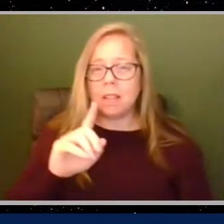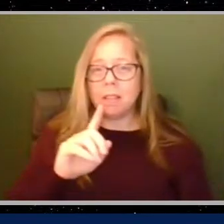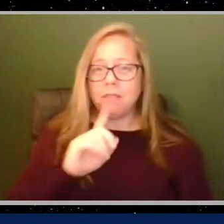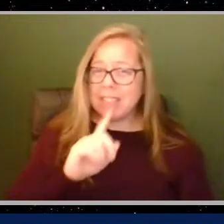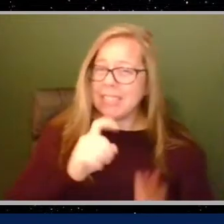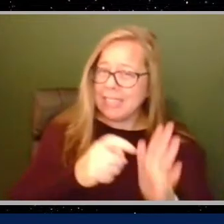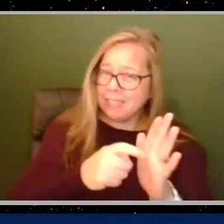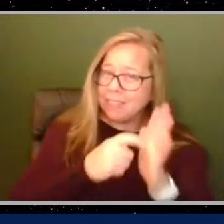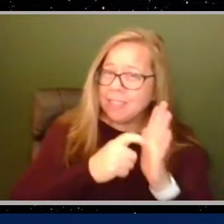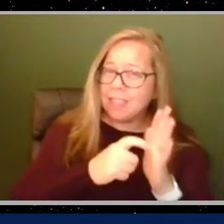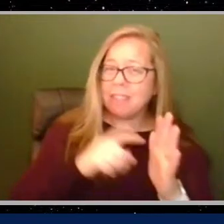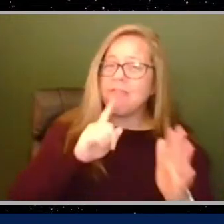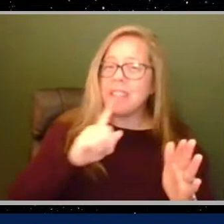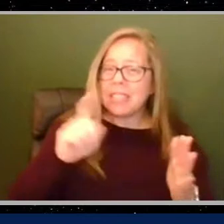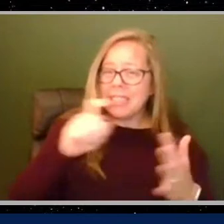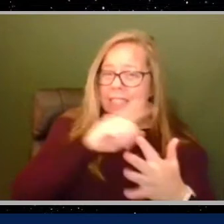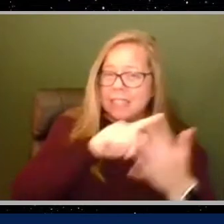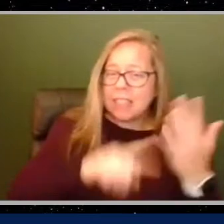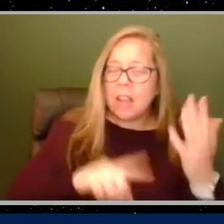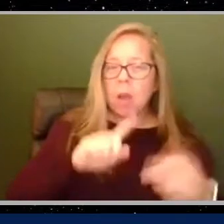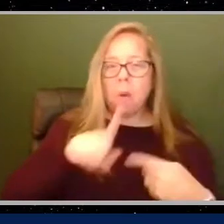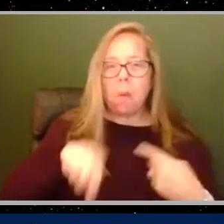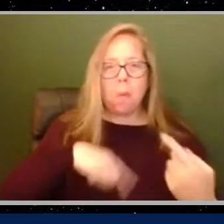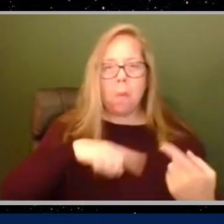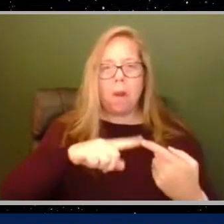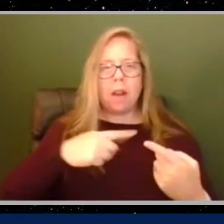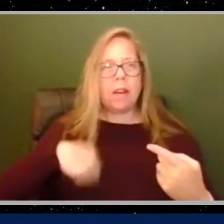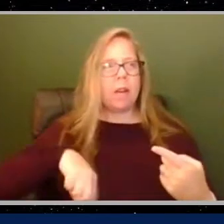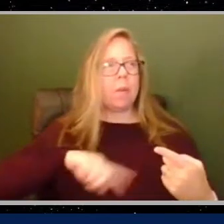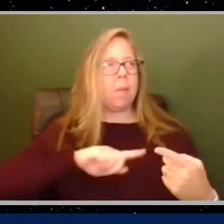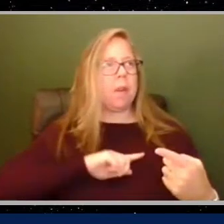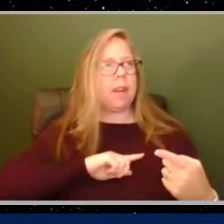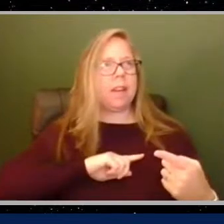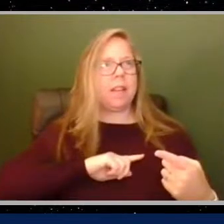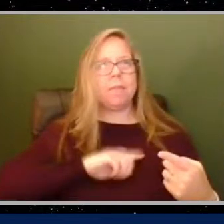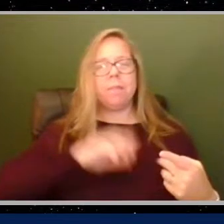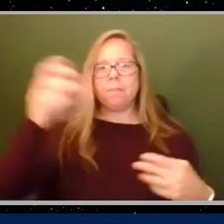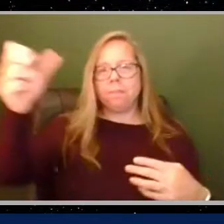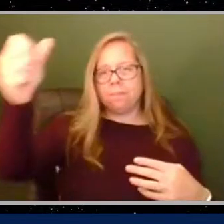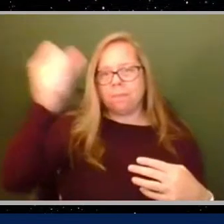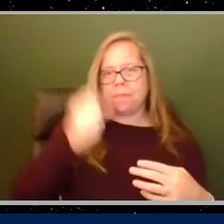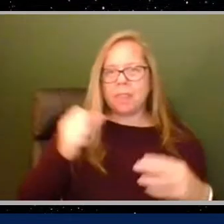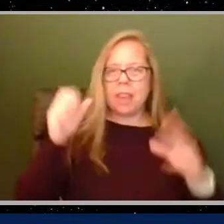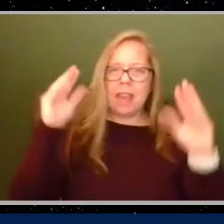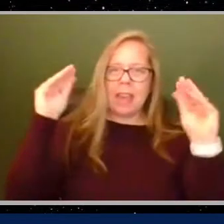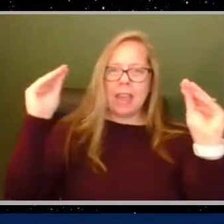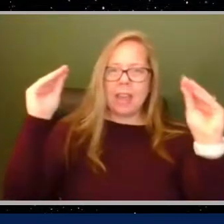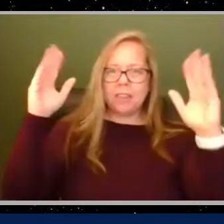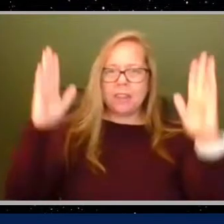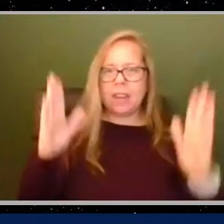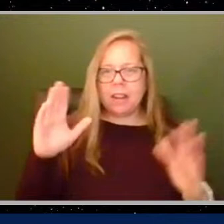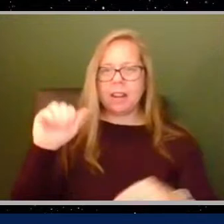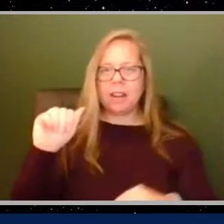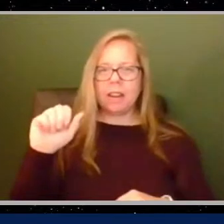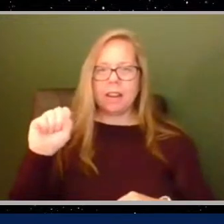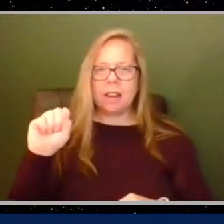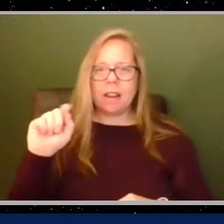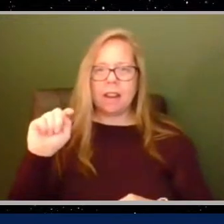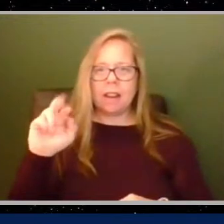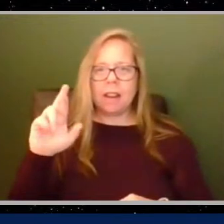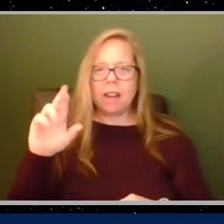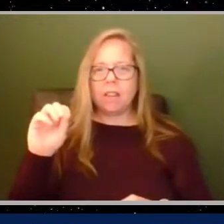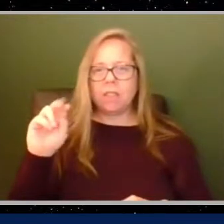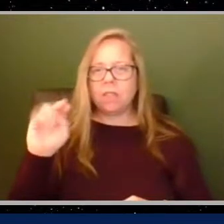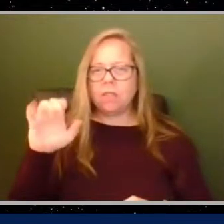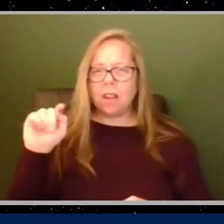we introduced the educator astronaut. Not to say educators can't be just as rigorous as military astronauts,